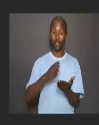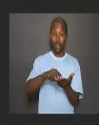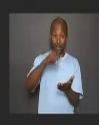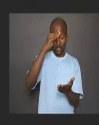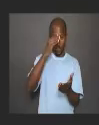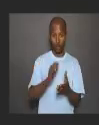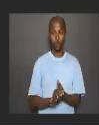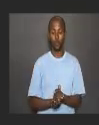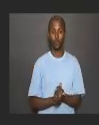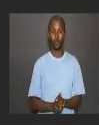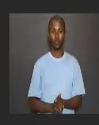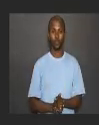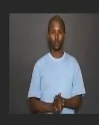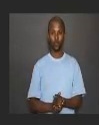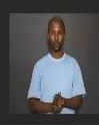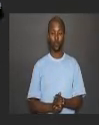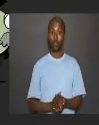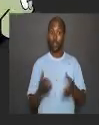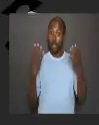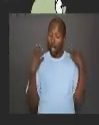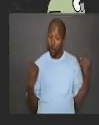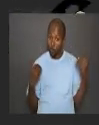Let's get back to our lesson.